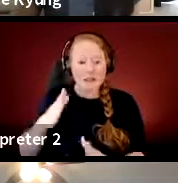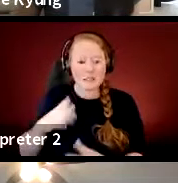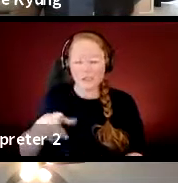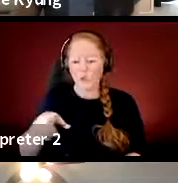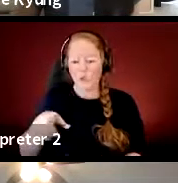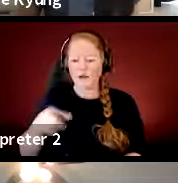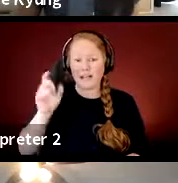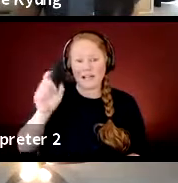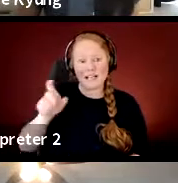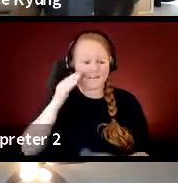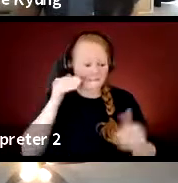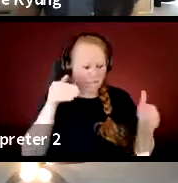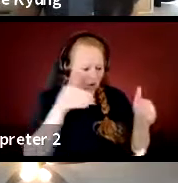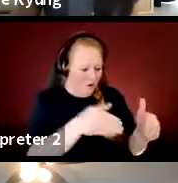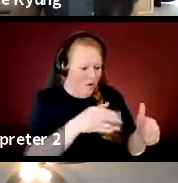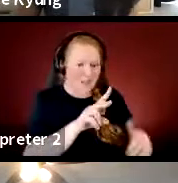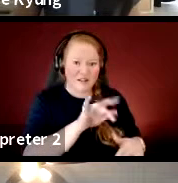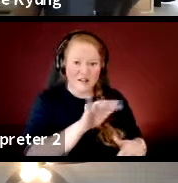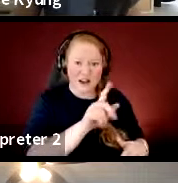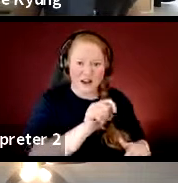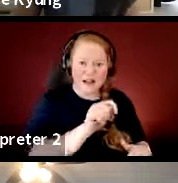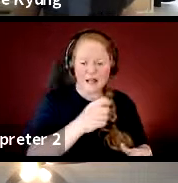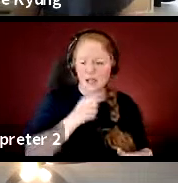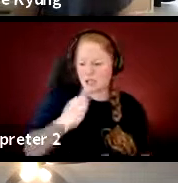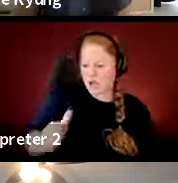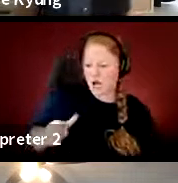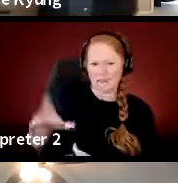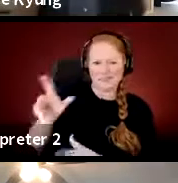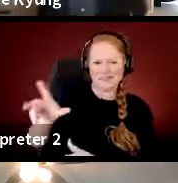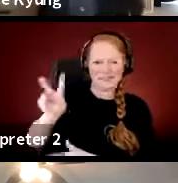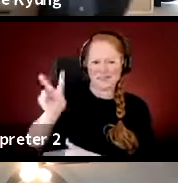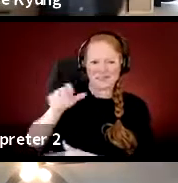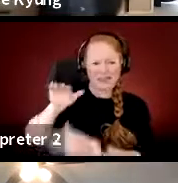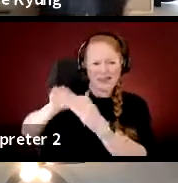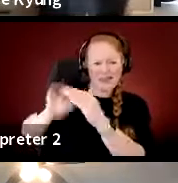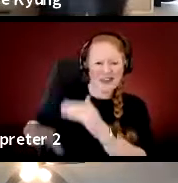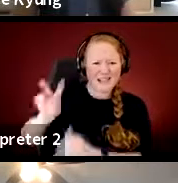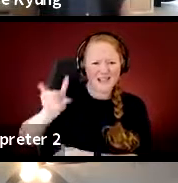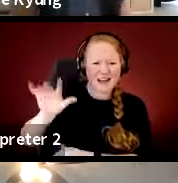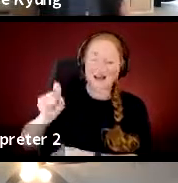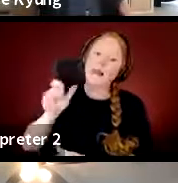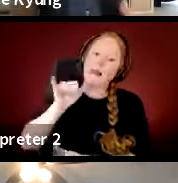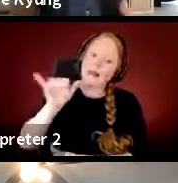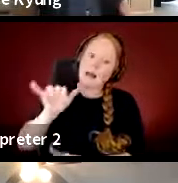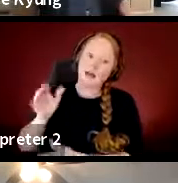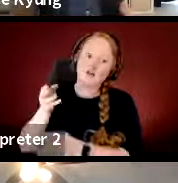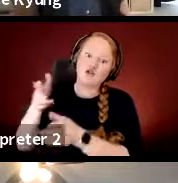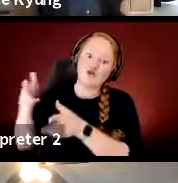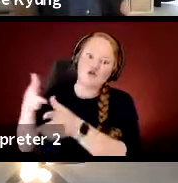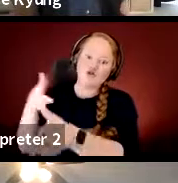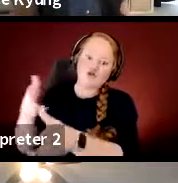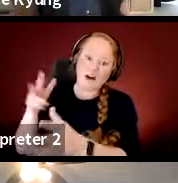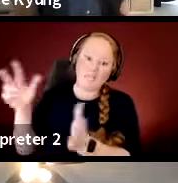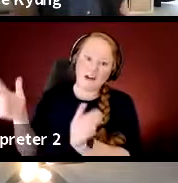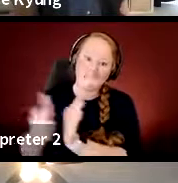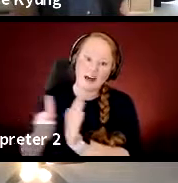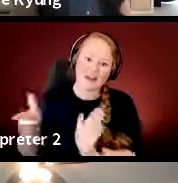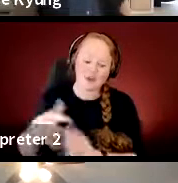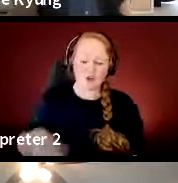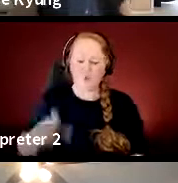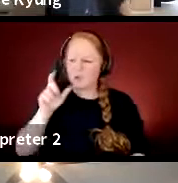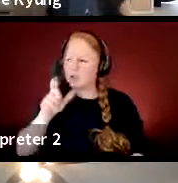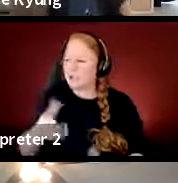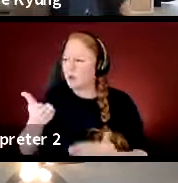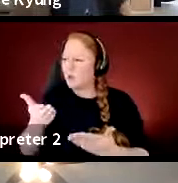violent crimes, like traffic violations. We need community-based programs that could train youth in rehabbing some of the hundreds of